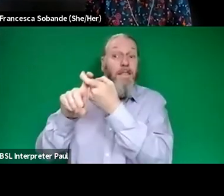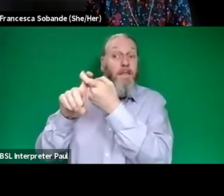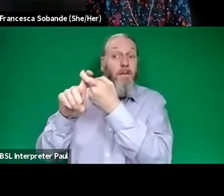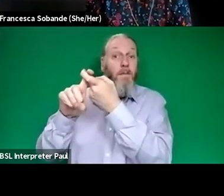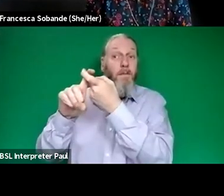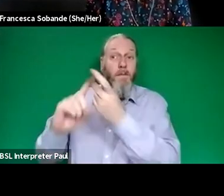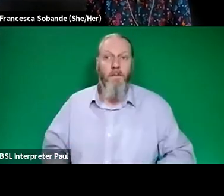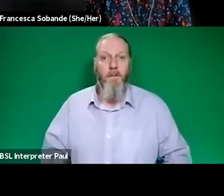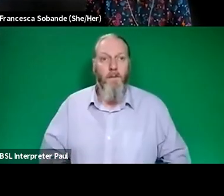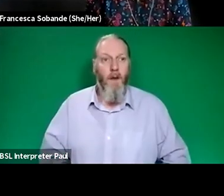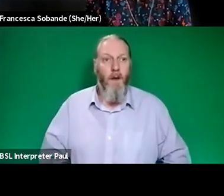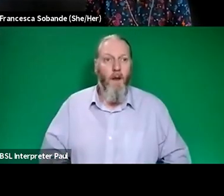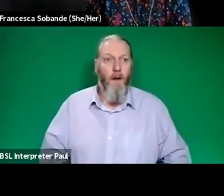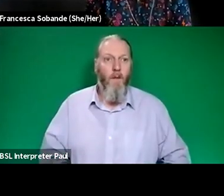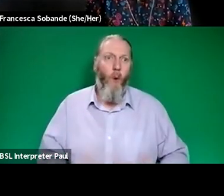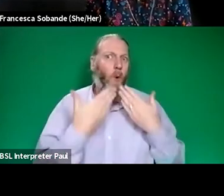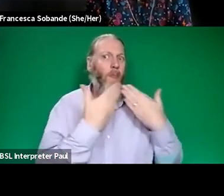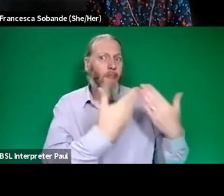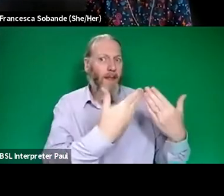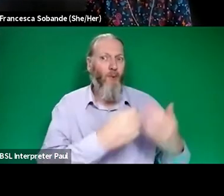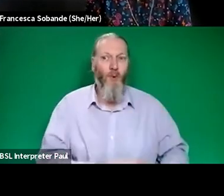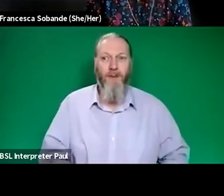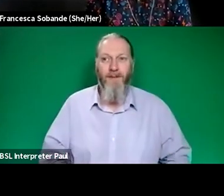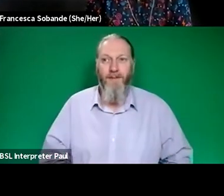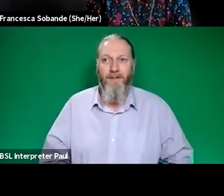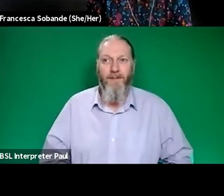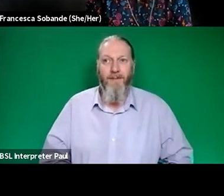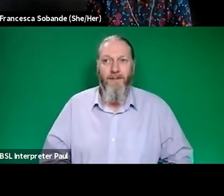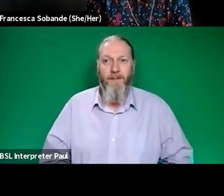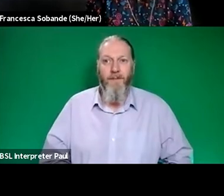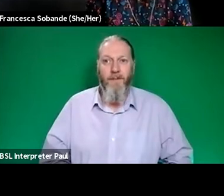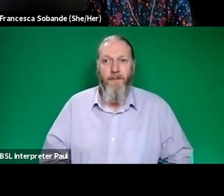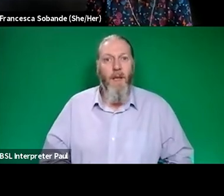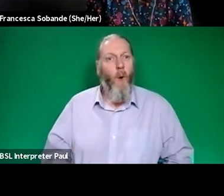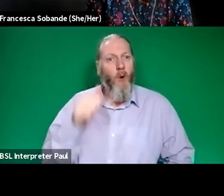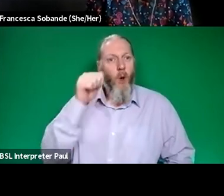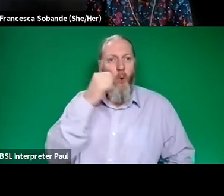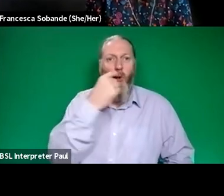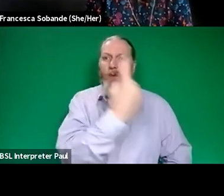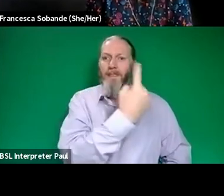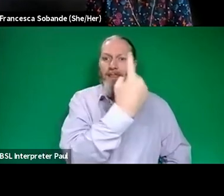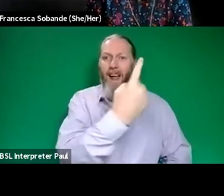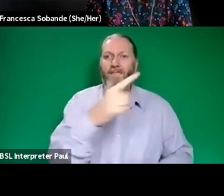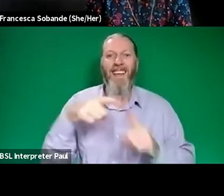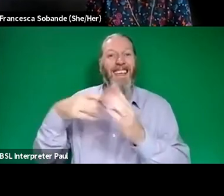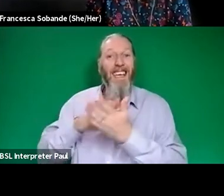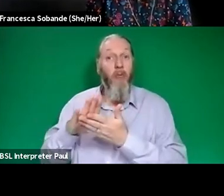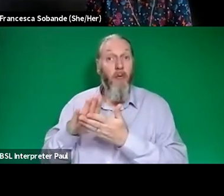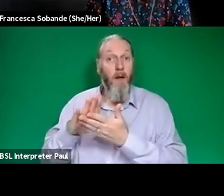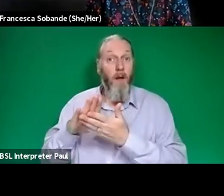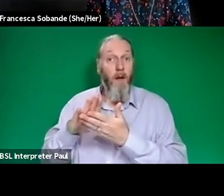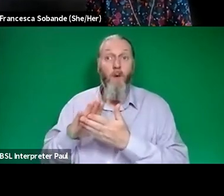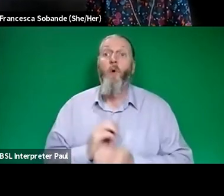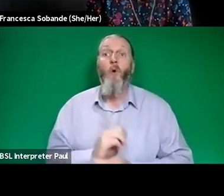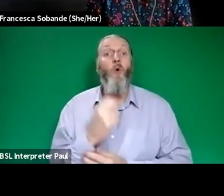Thank you so much, Deej. Just to kind of pick up on something that you and both Keith talked about. So Keith was talking about power that